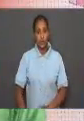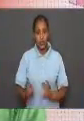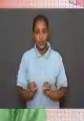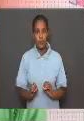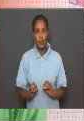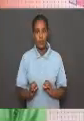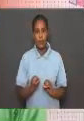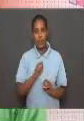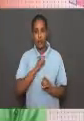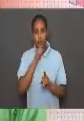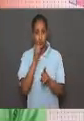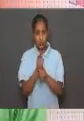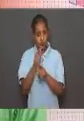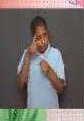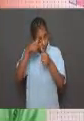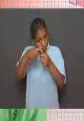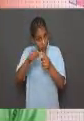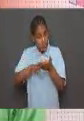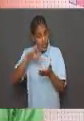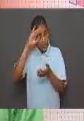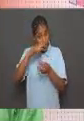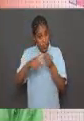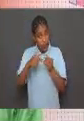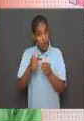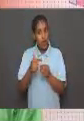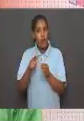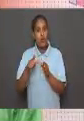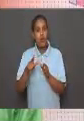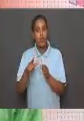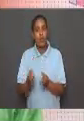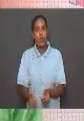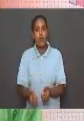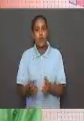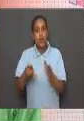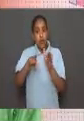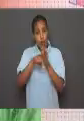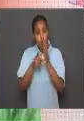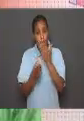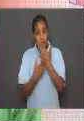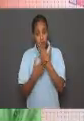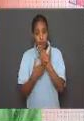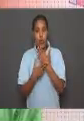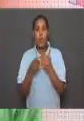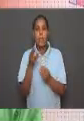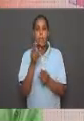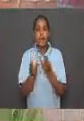Students, I am sure you remember learning about the law of conservation of